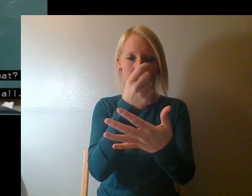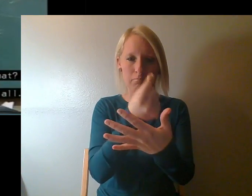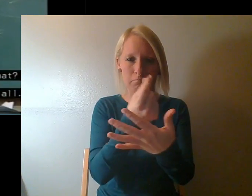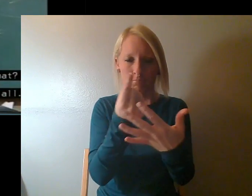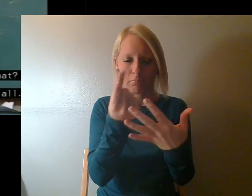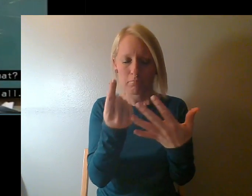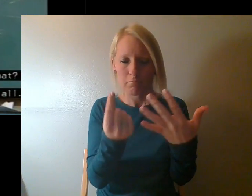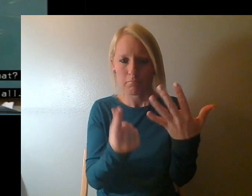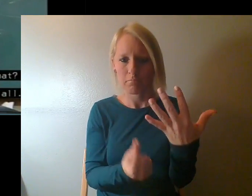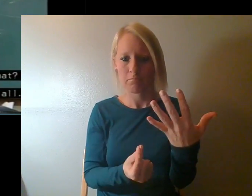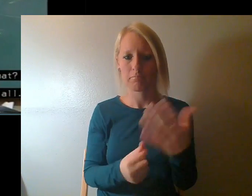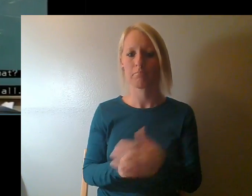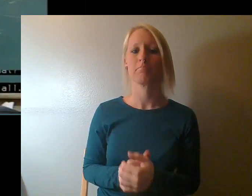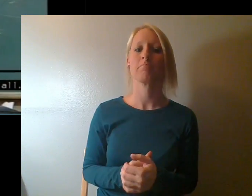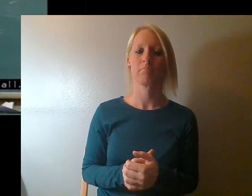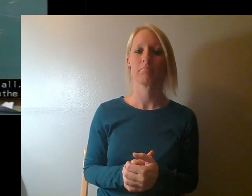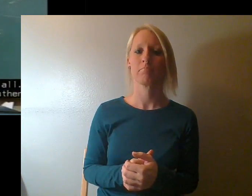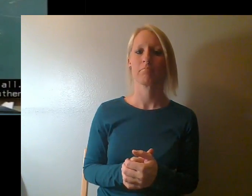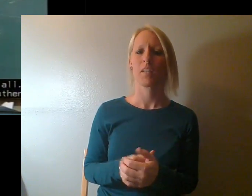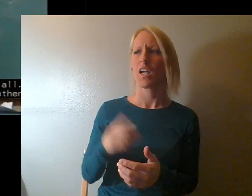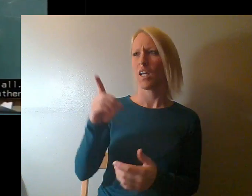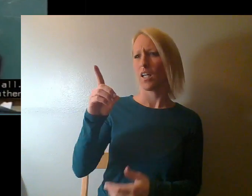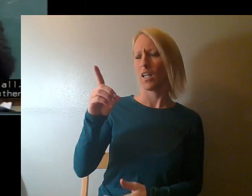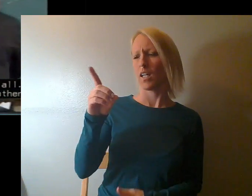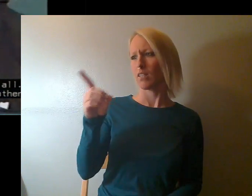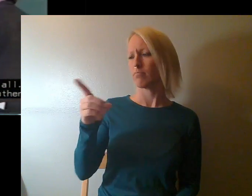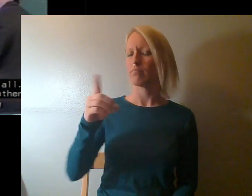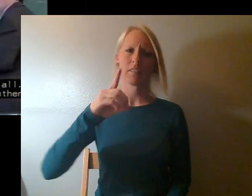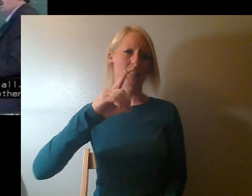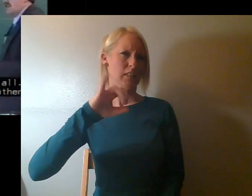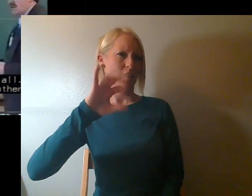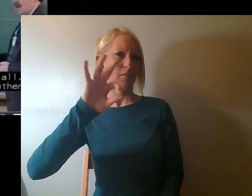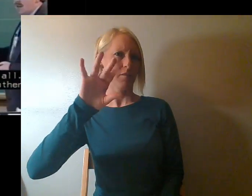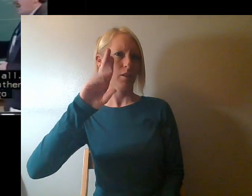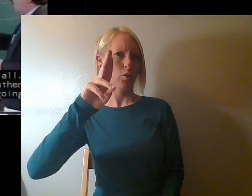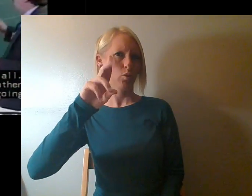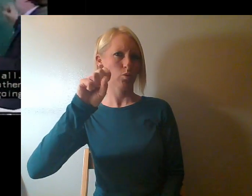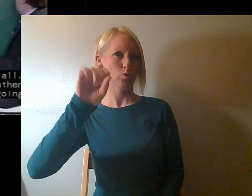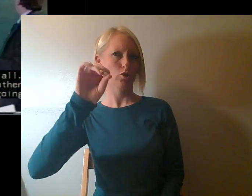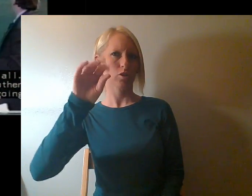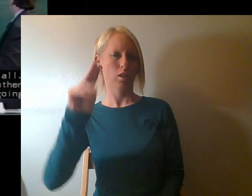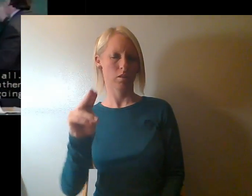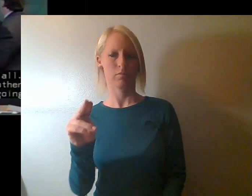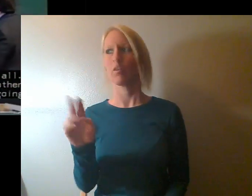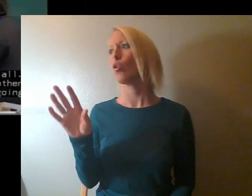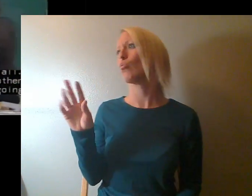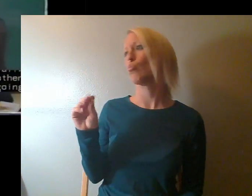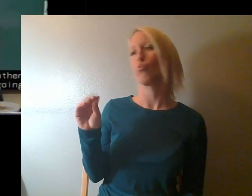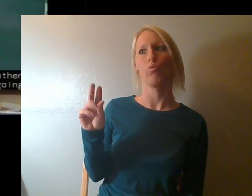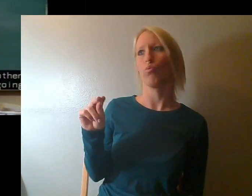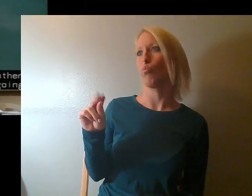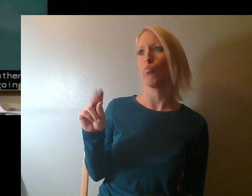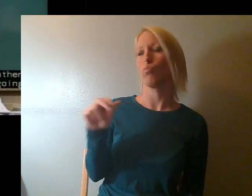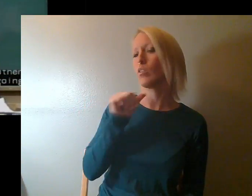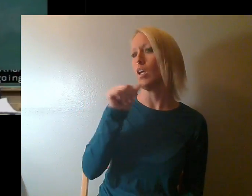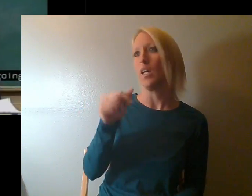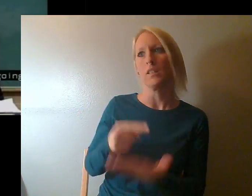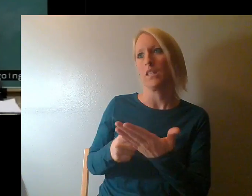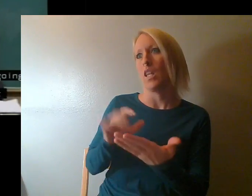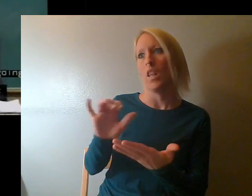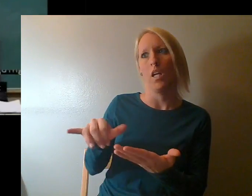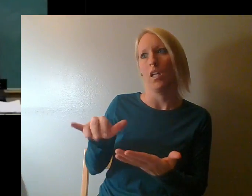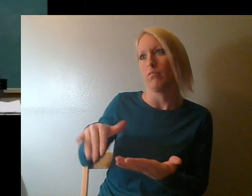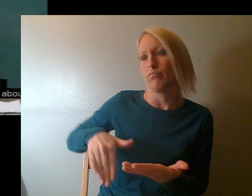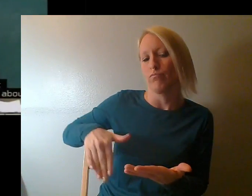Okay? All right, then. Let's then, if there's no other questions about that, I'm going to take this off. What I'd like to talk